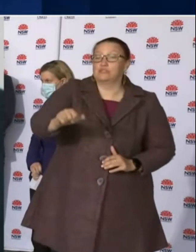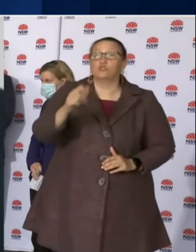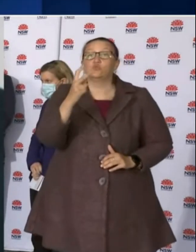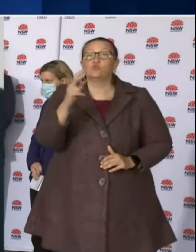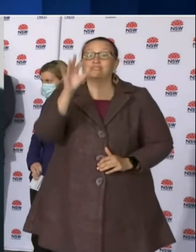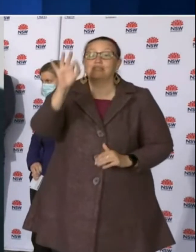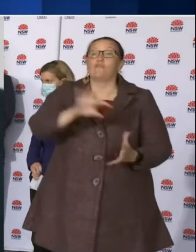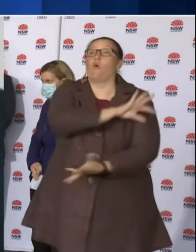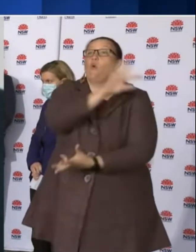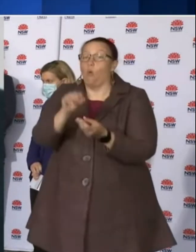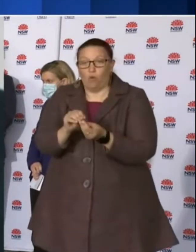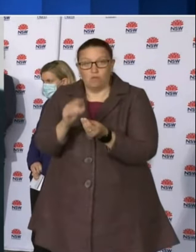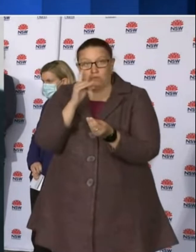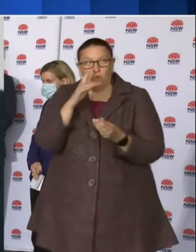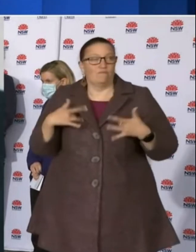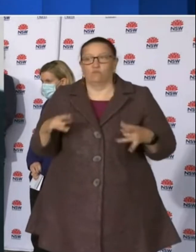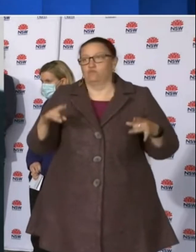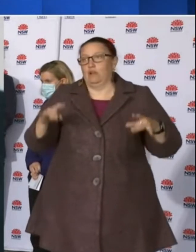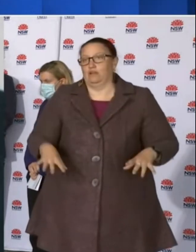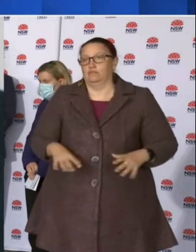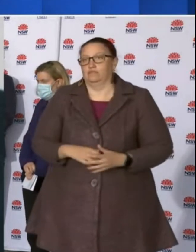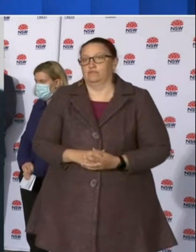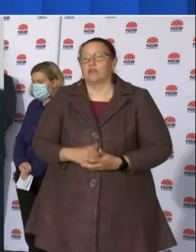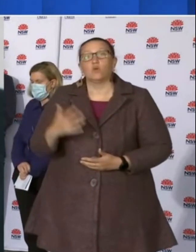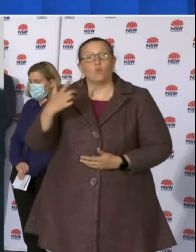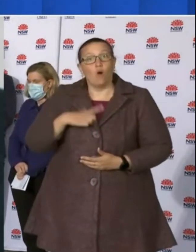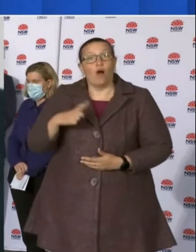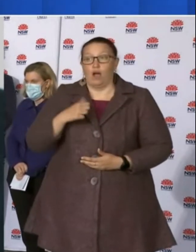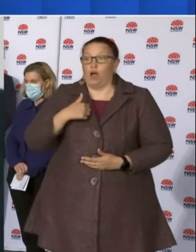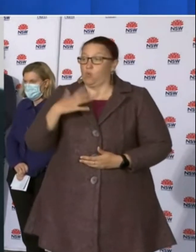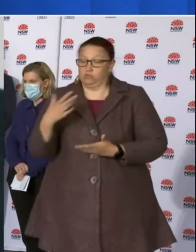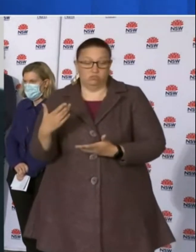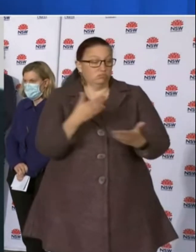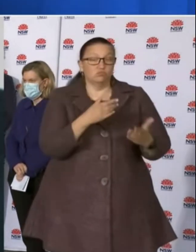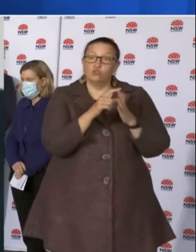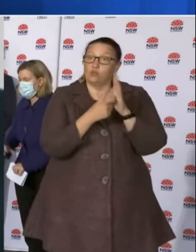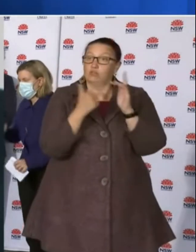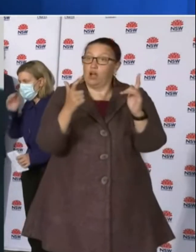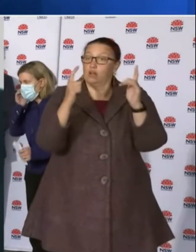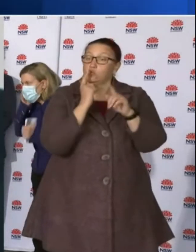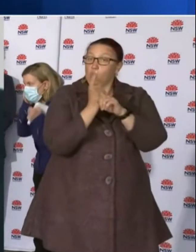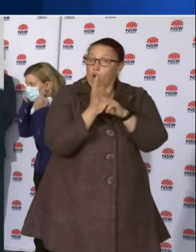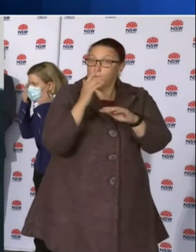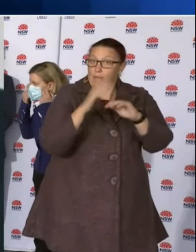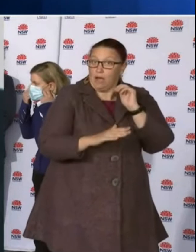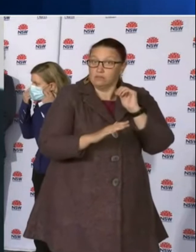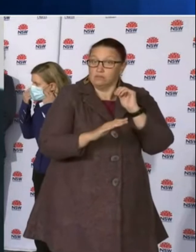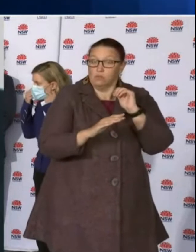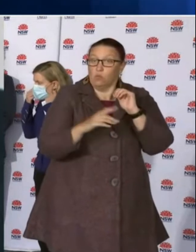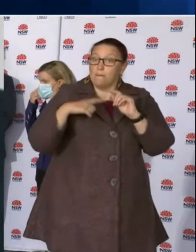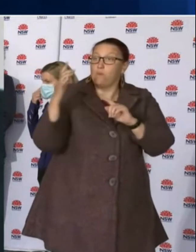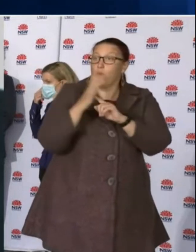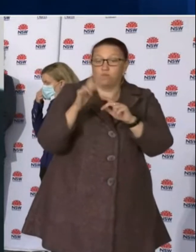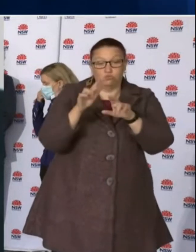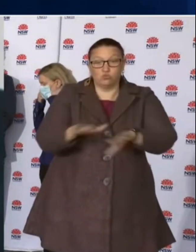explain the threats of the Delta virus within children, and which is an important point. So I'll come back to answering questions, but I do want Dr. Chant just to